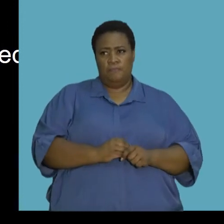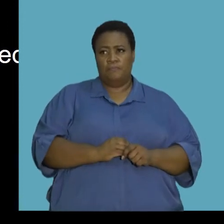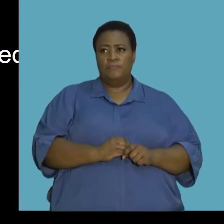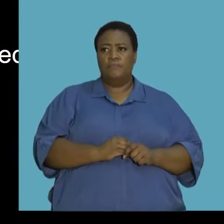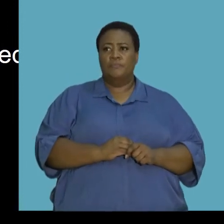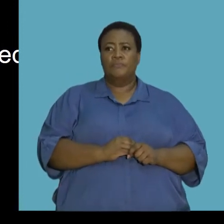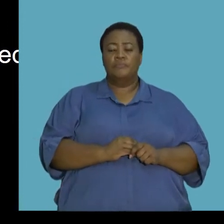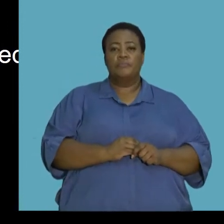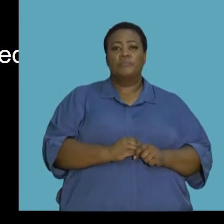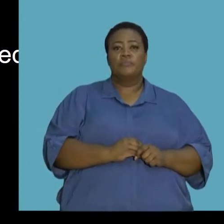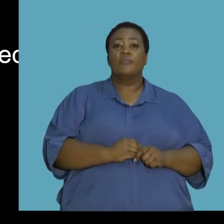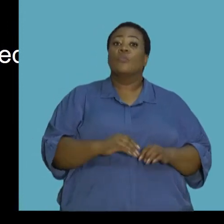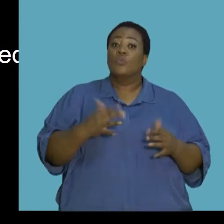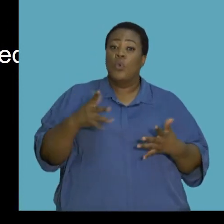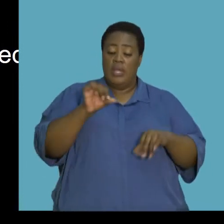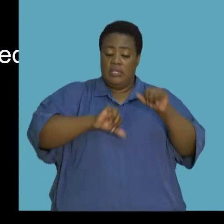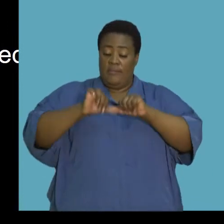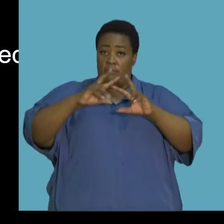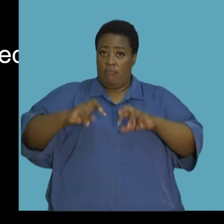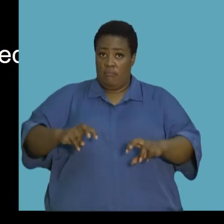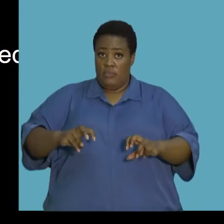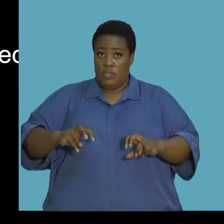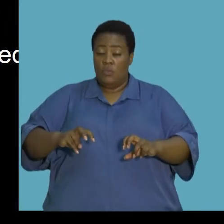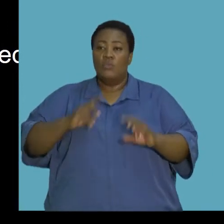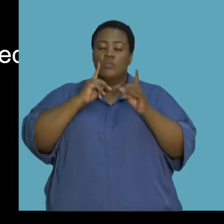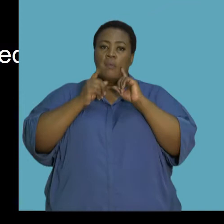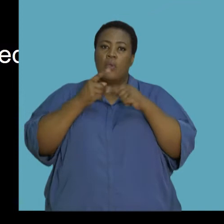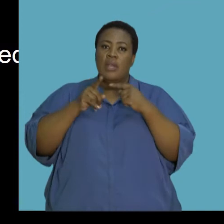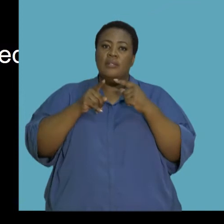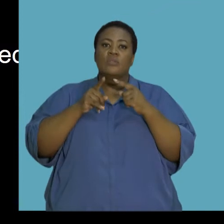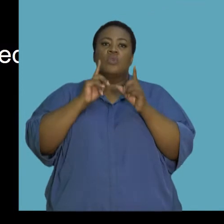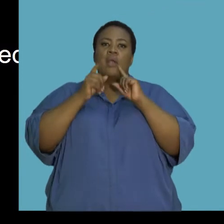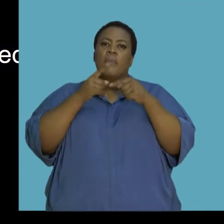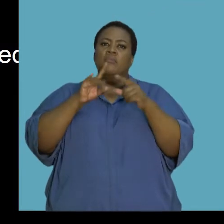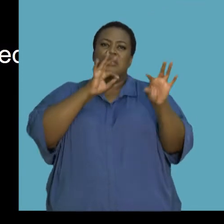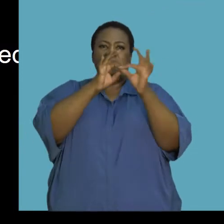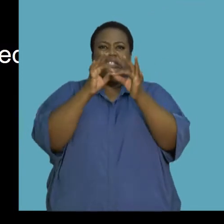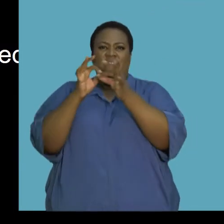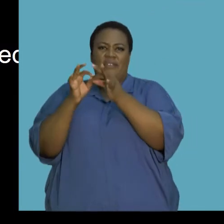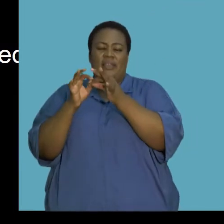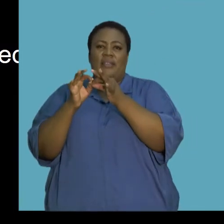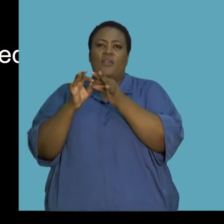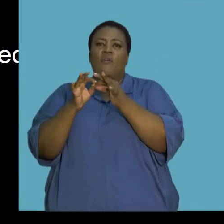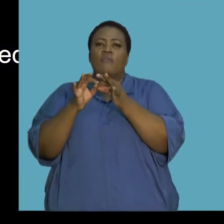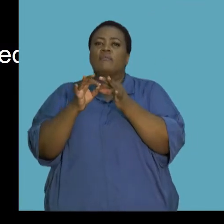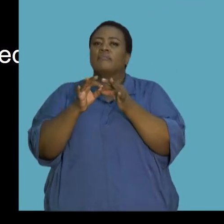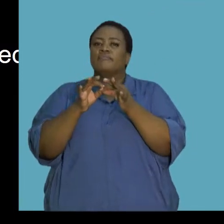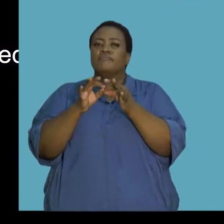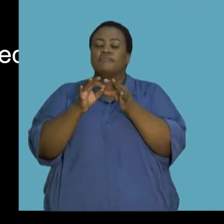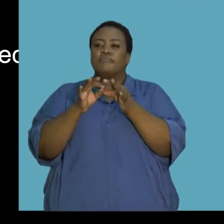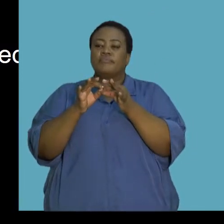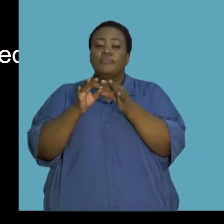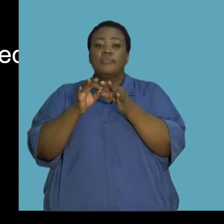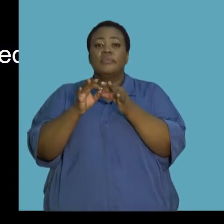So what are the variables in a scientific investigation? And here we talk to specifically the types of variables. So we